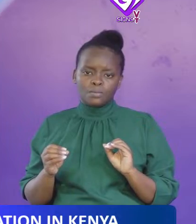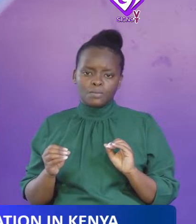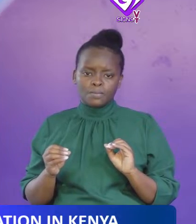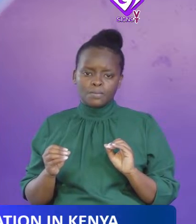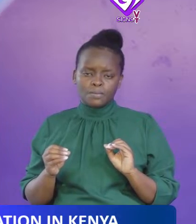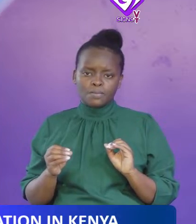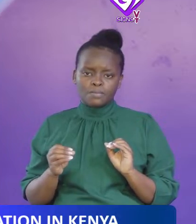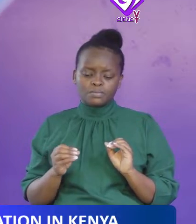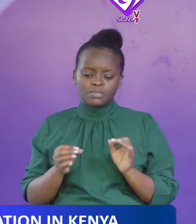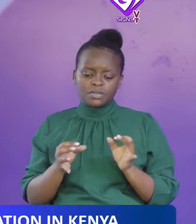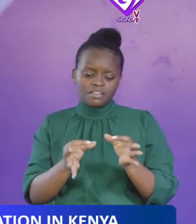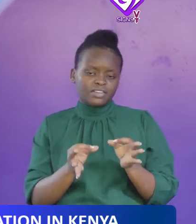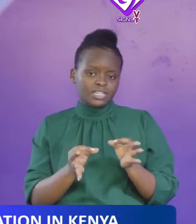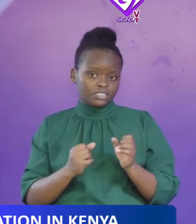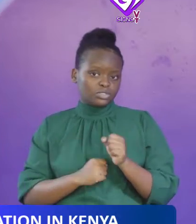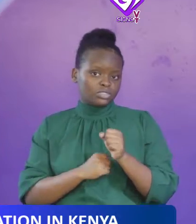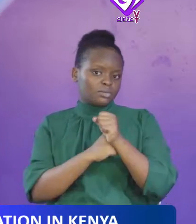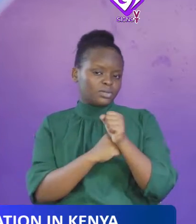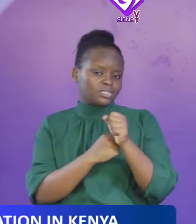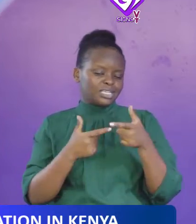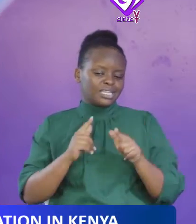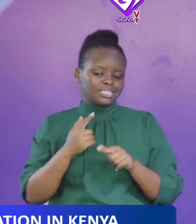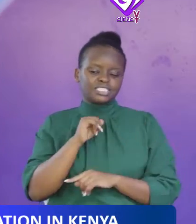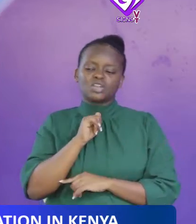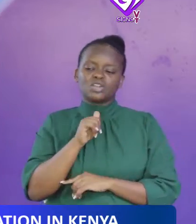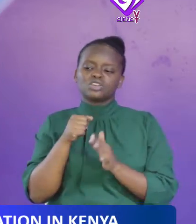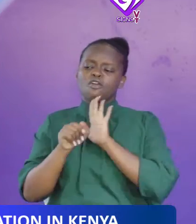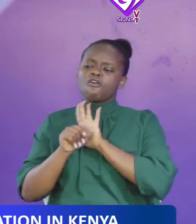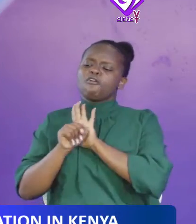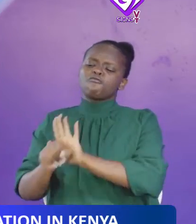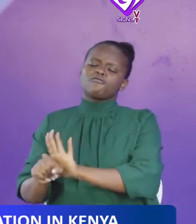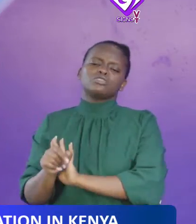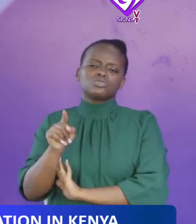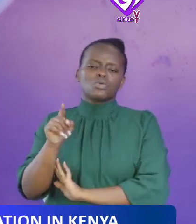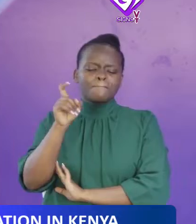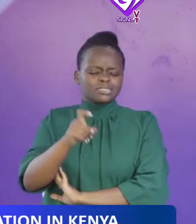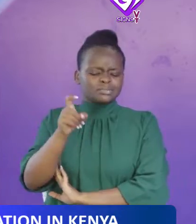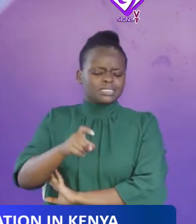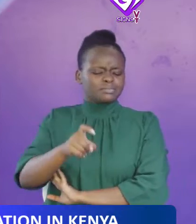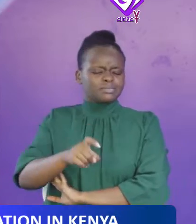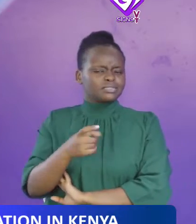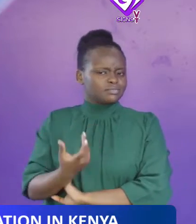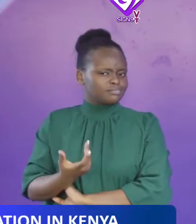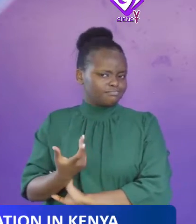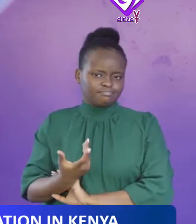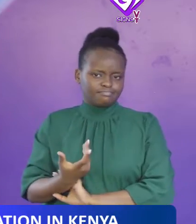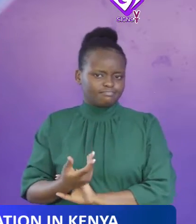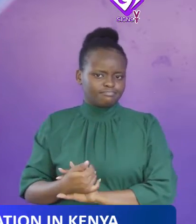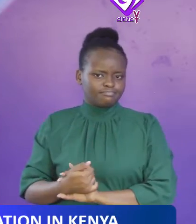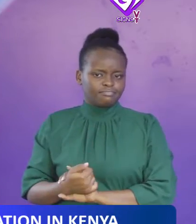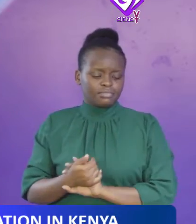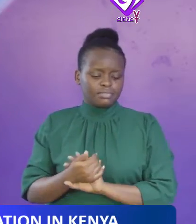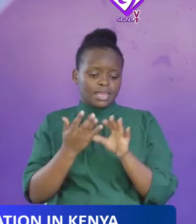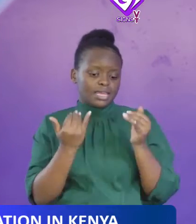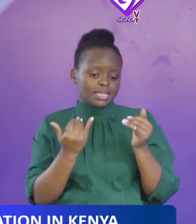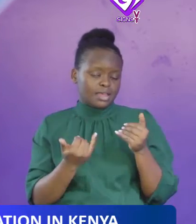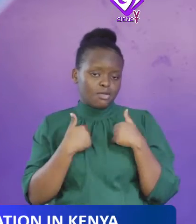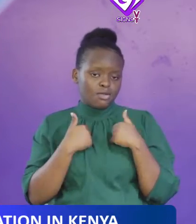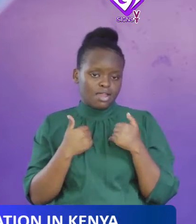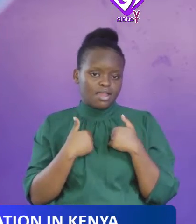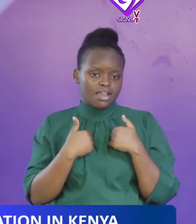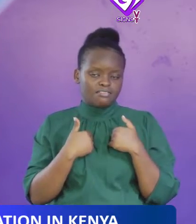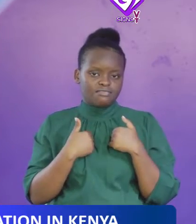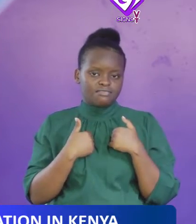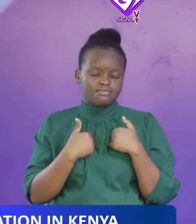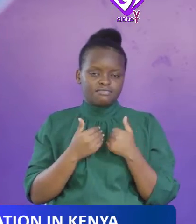financial support, let's not force you to get that financial support. And right now we have